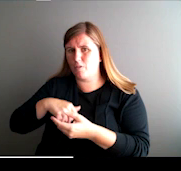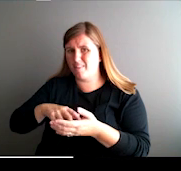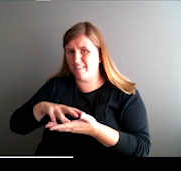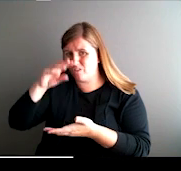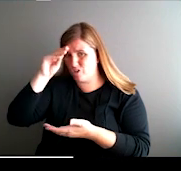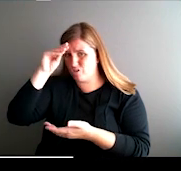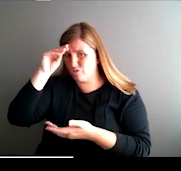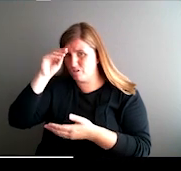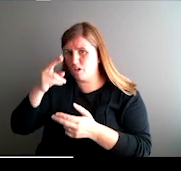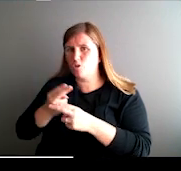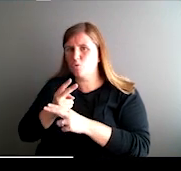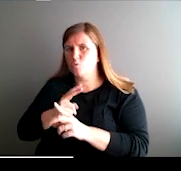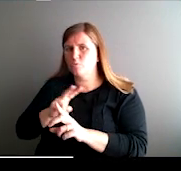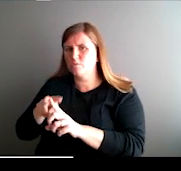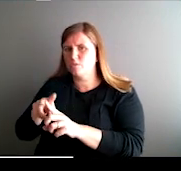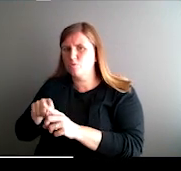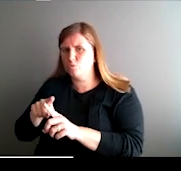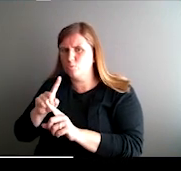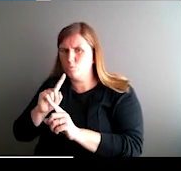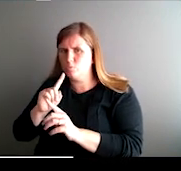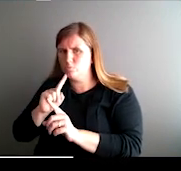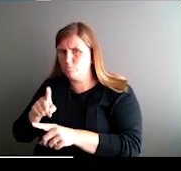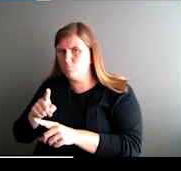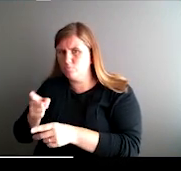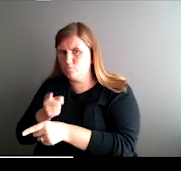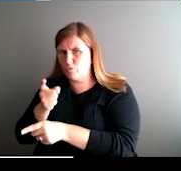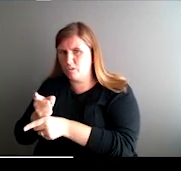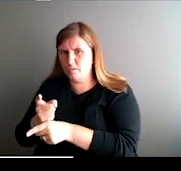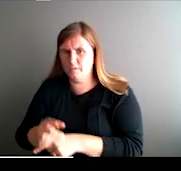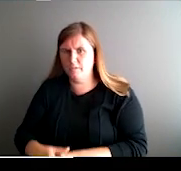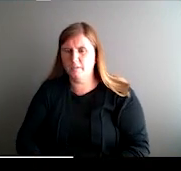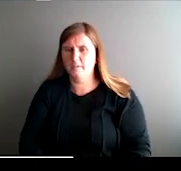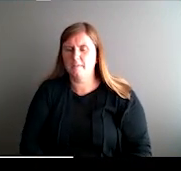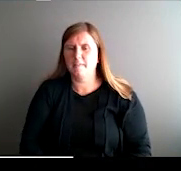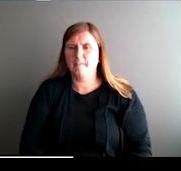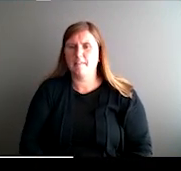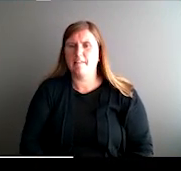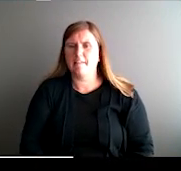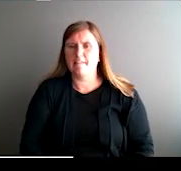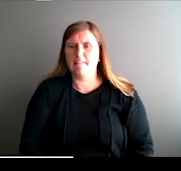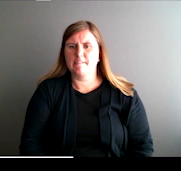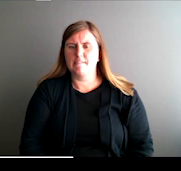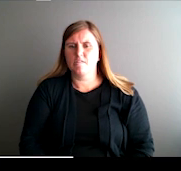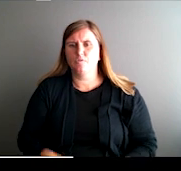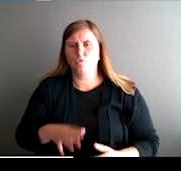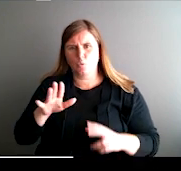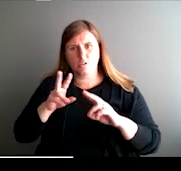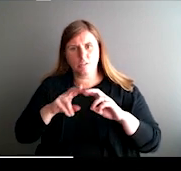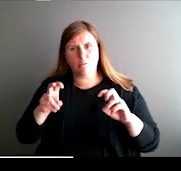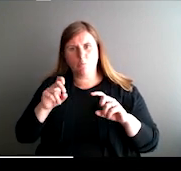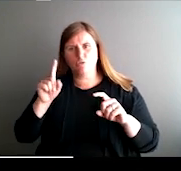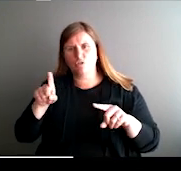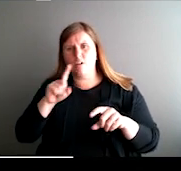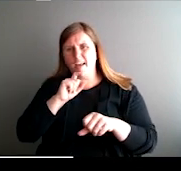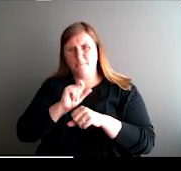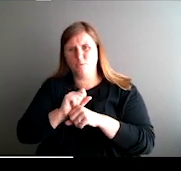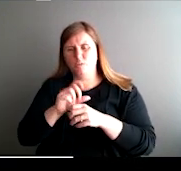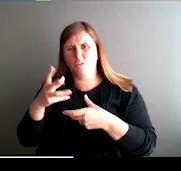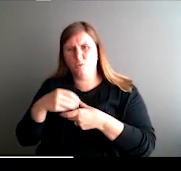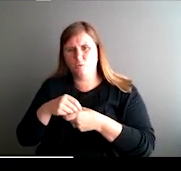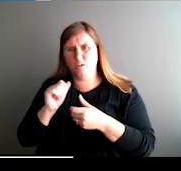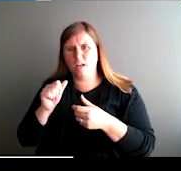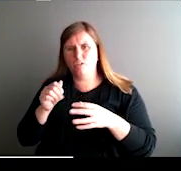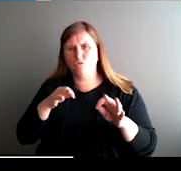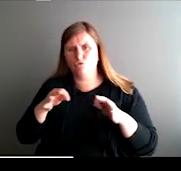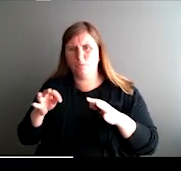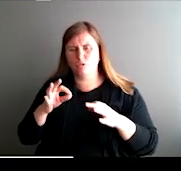learned and used it to come up with a correct answer. Your assessment should absolutely include a